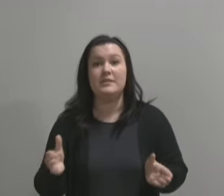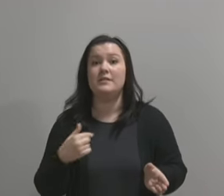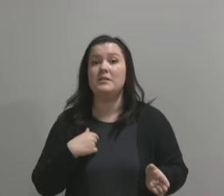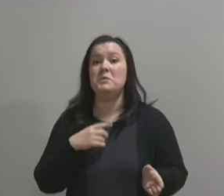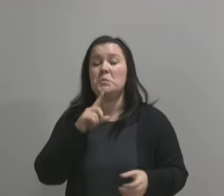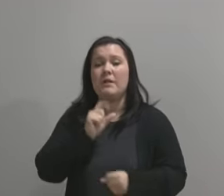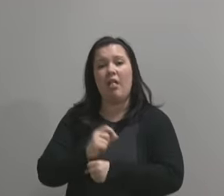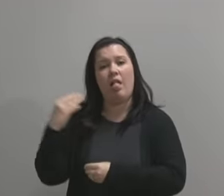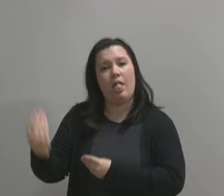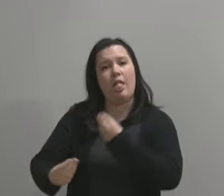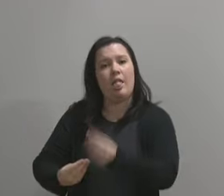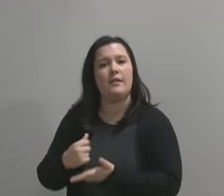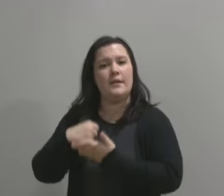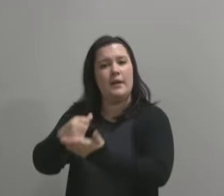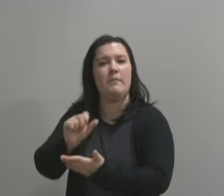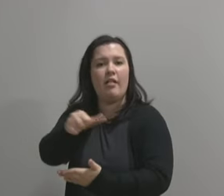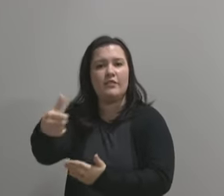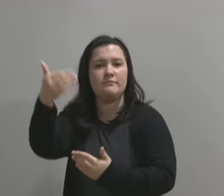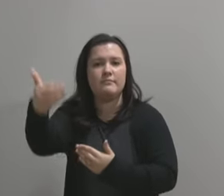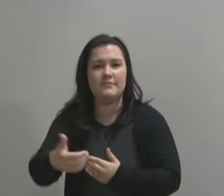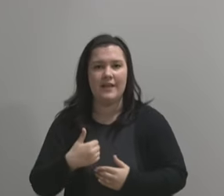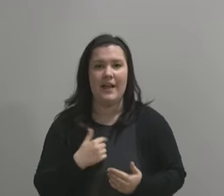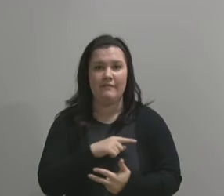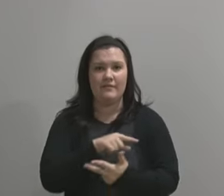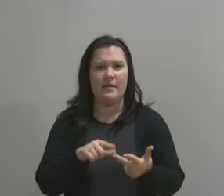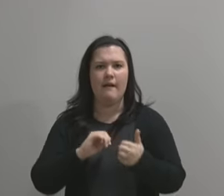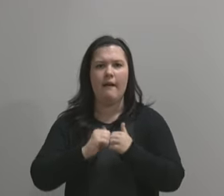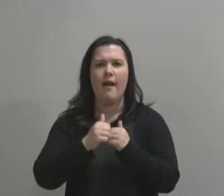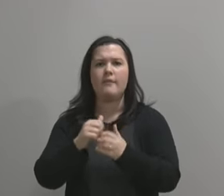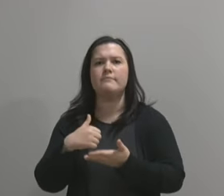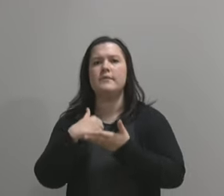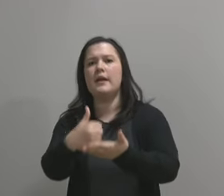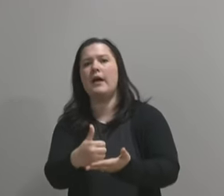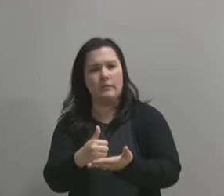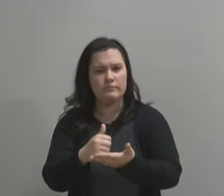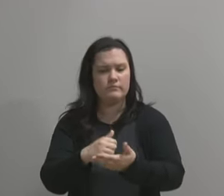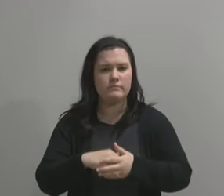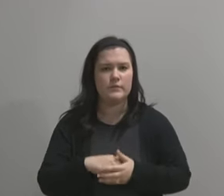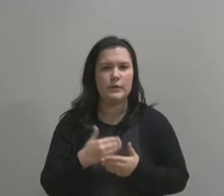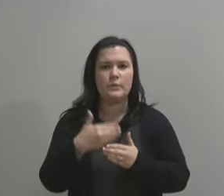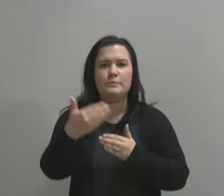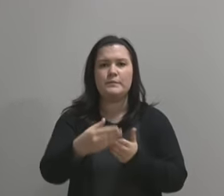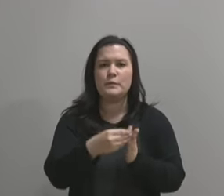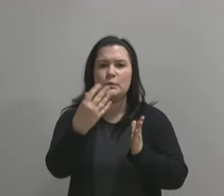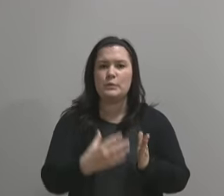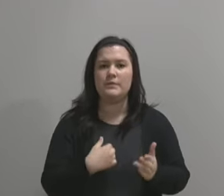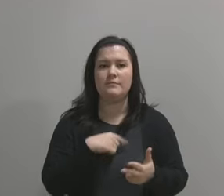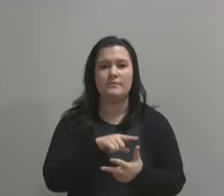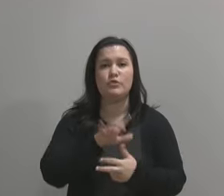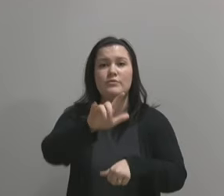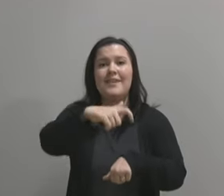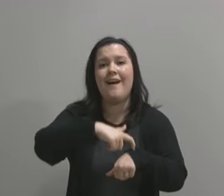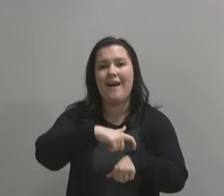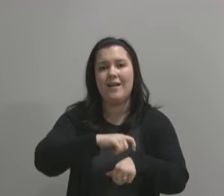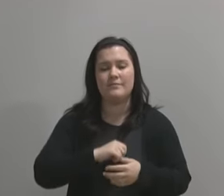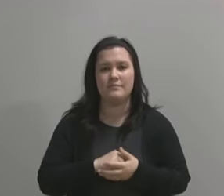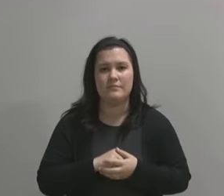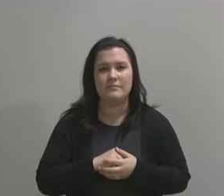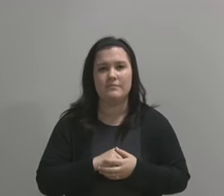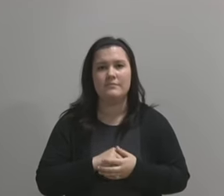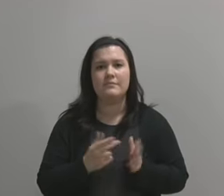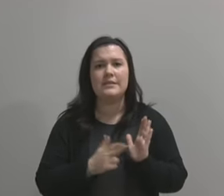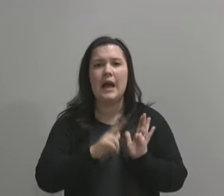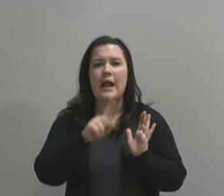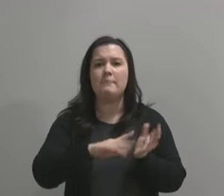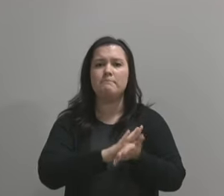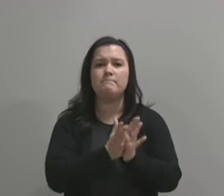it forward. I leave you with three ways that you can give back to your alma mater. One, the gift of your time. Sign up to be